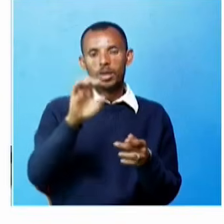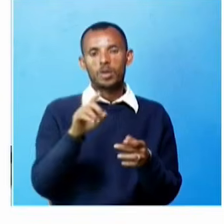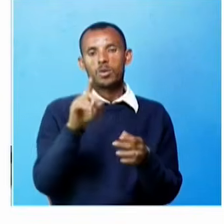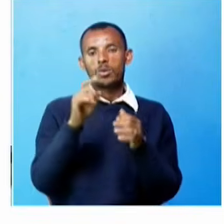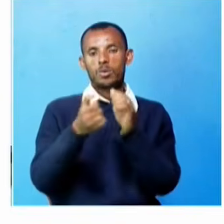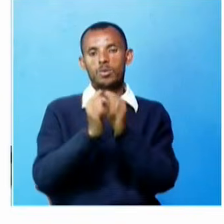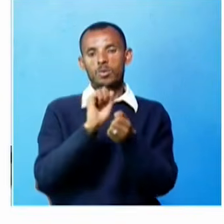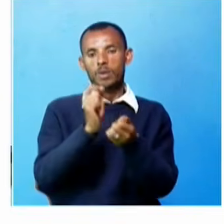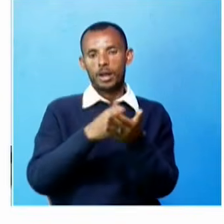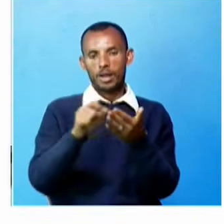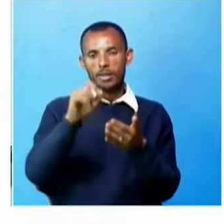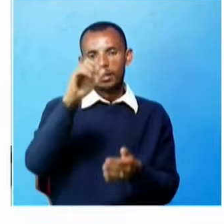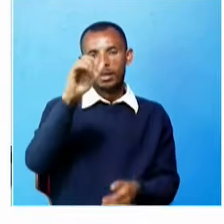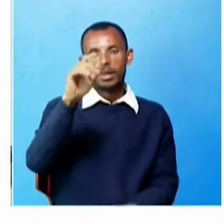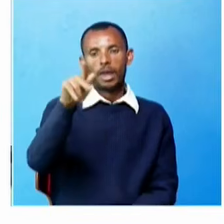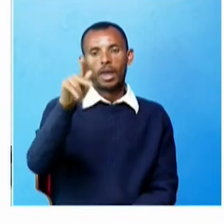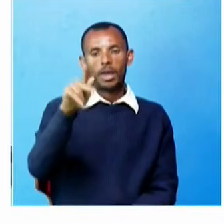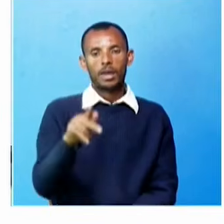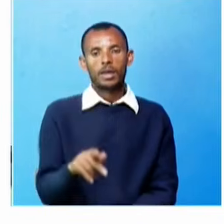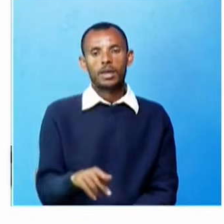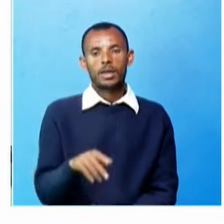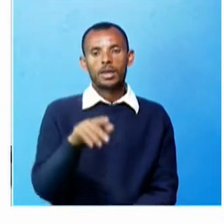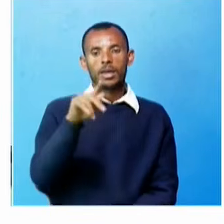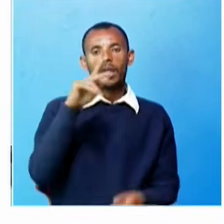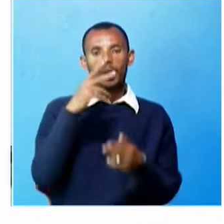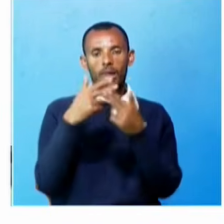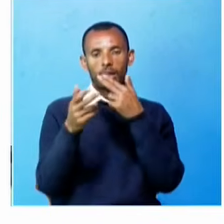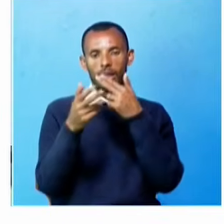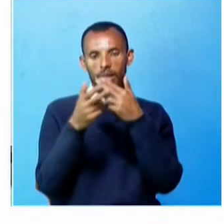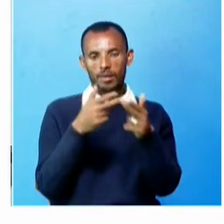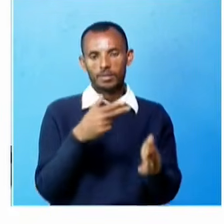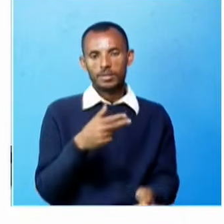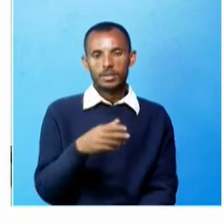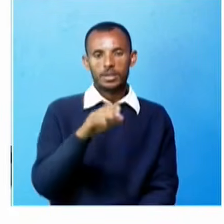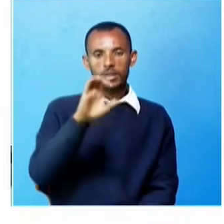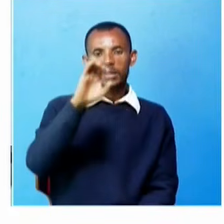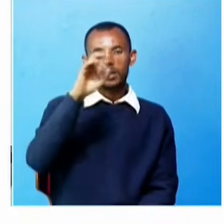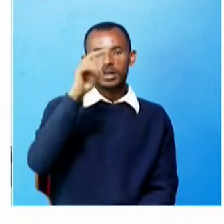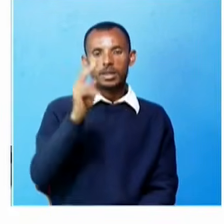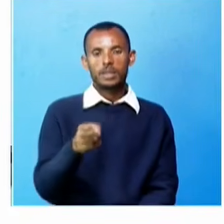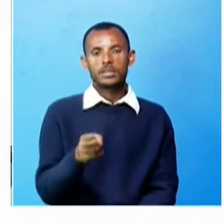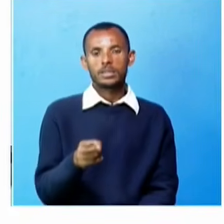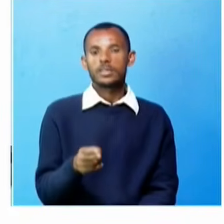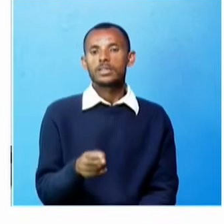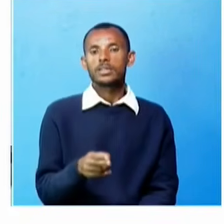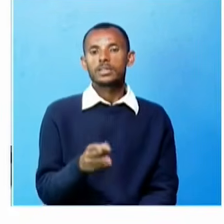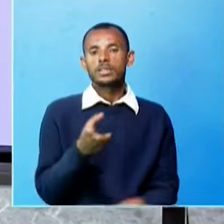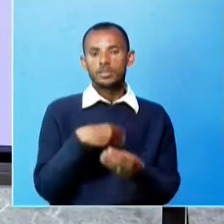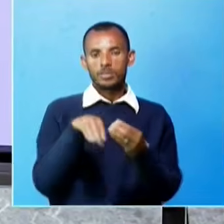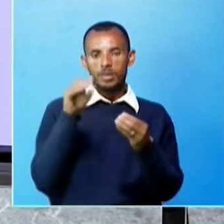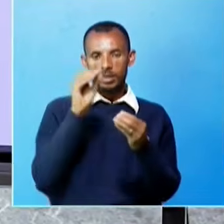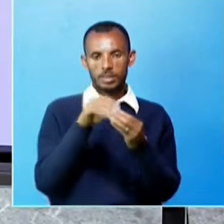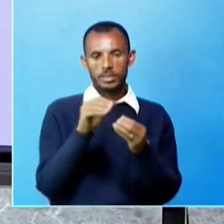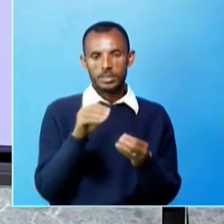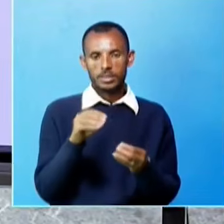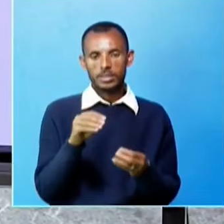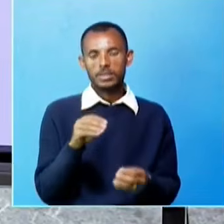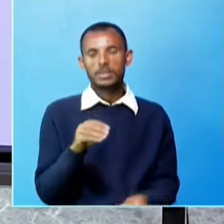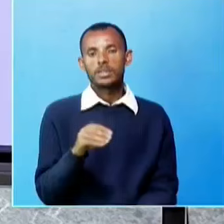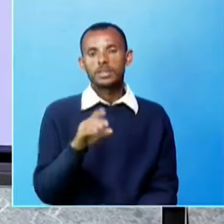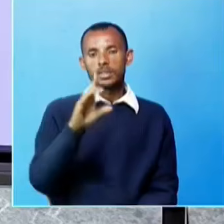replace K. So this is the same as K times EH plus